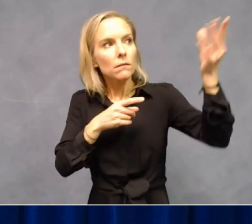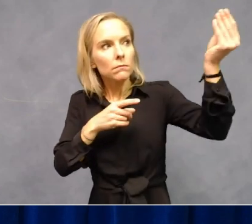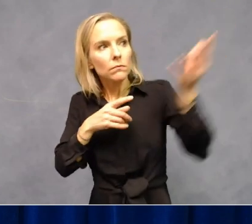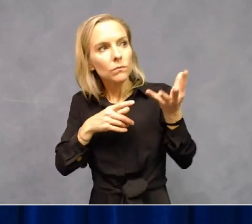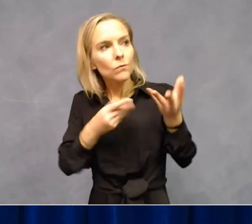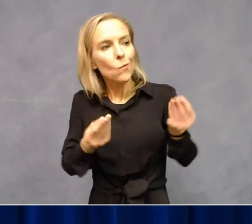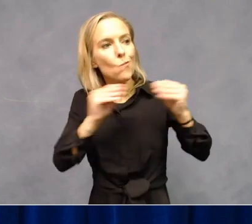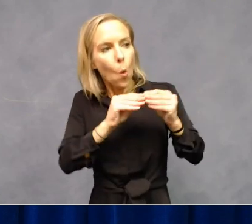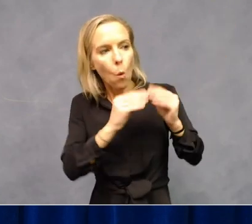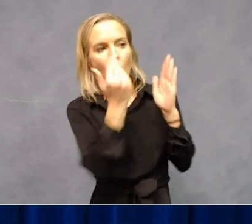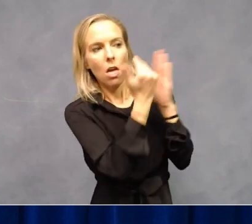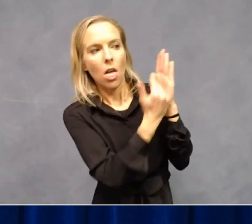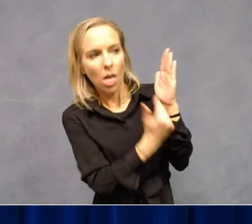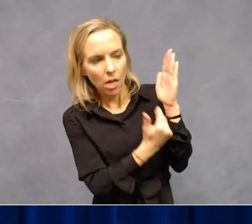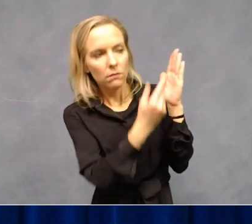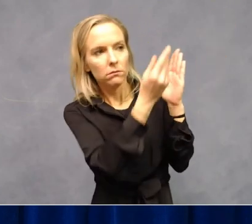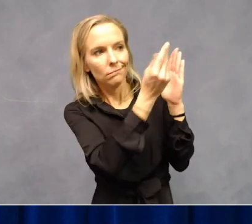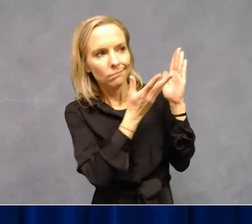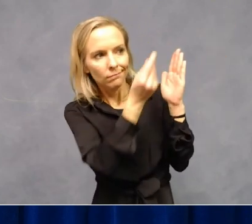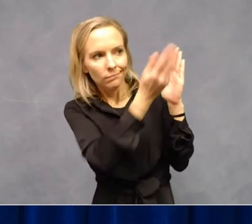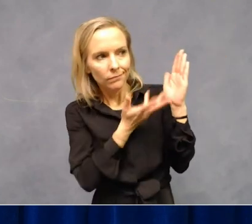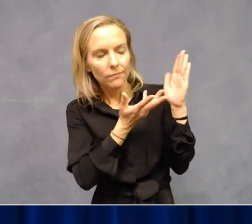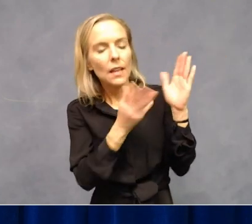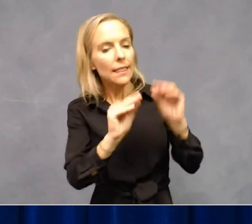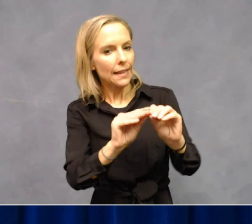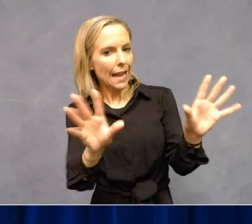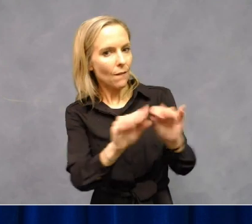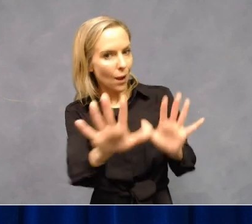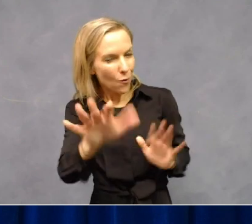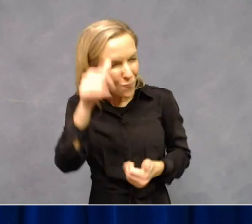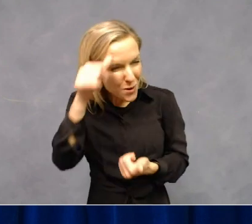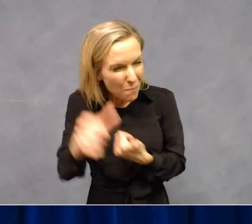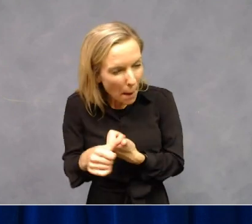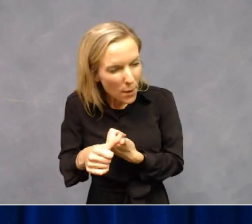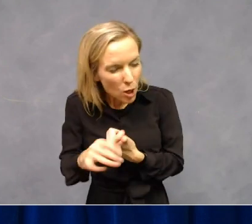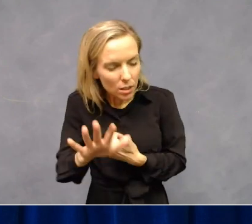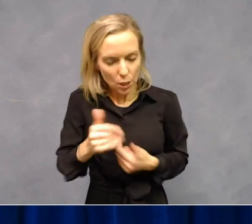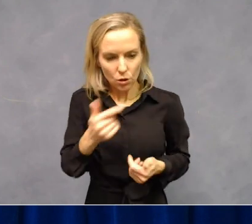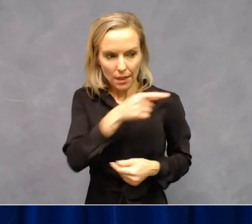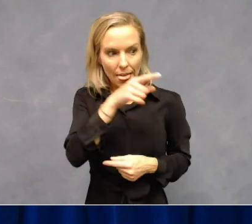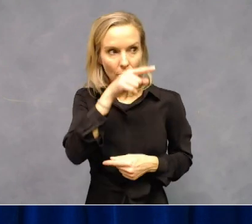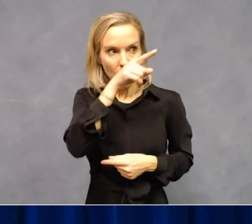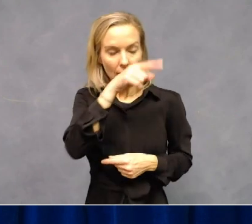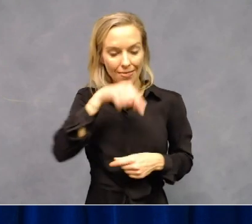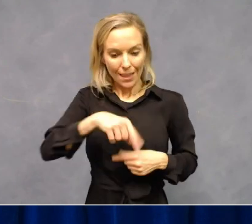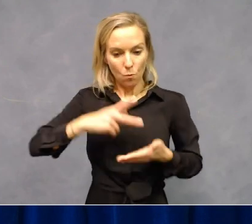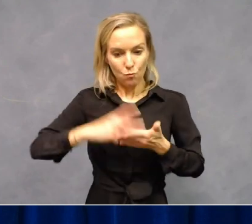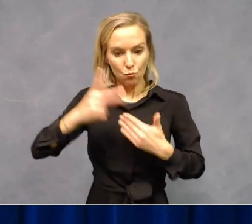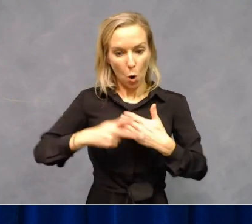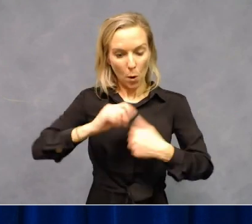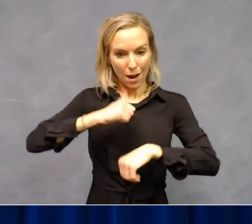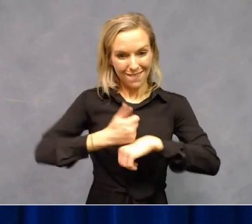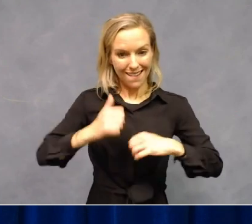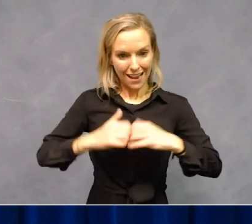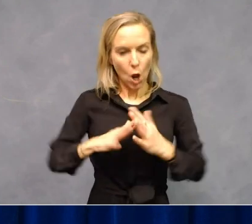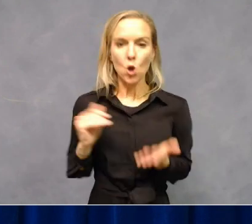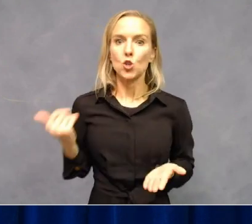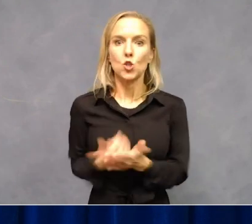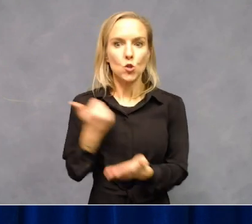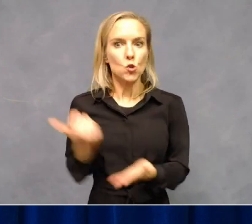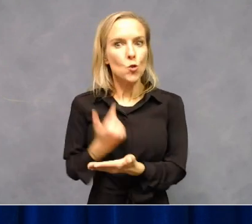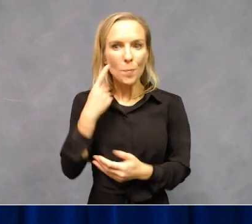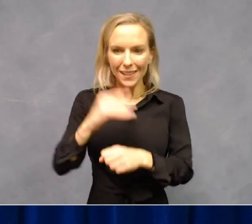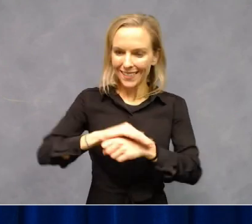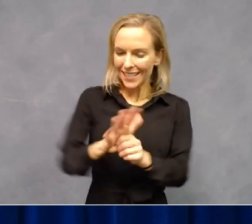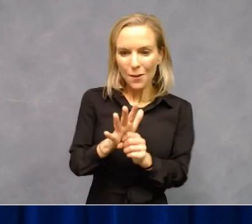that clarified, and remember, all of these programs were new to everyone because the pandemic was unprecedented, that